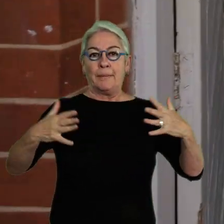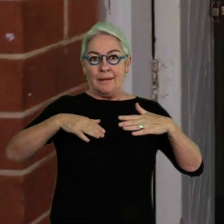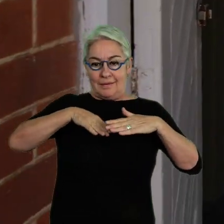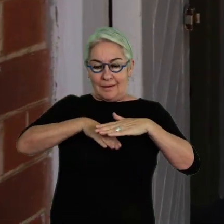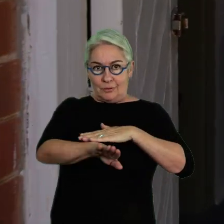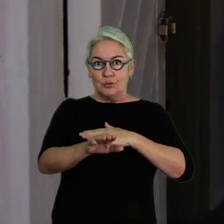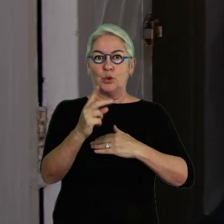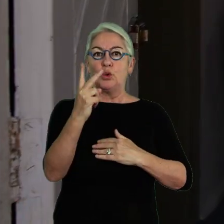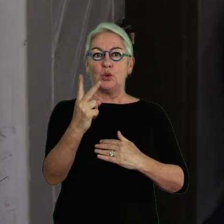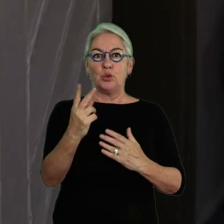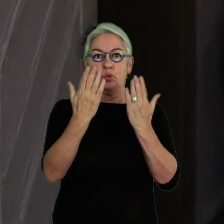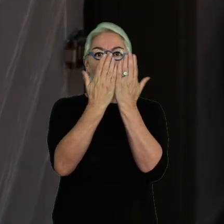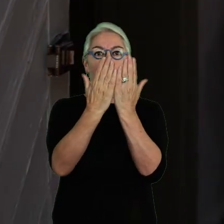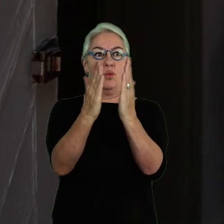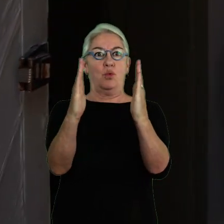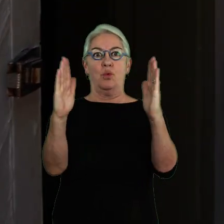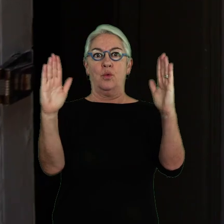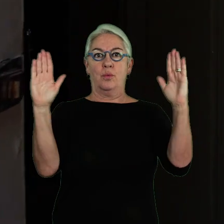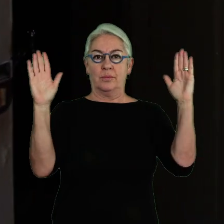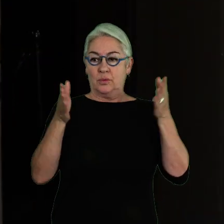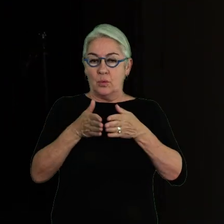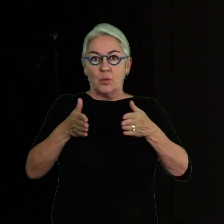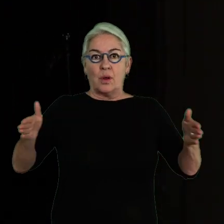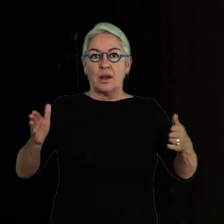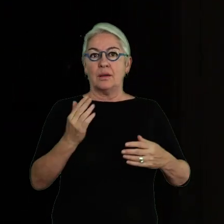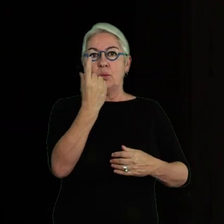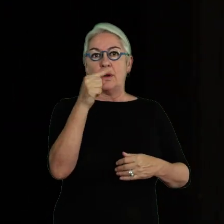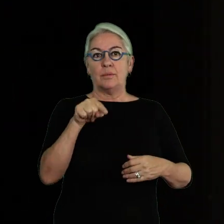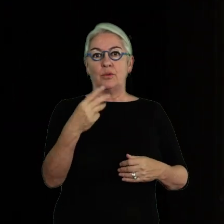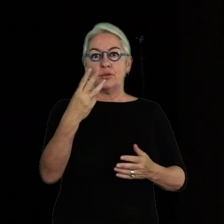of which can be opened to a width of 1.3 metres wide.